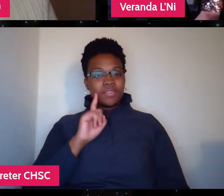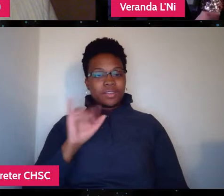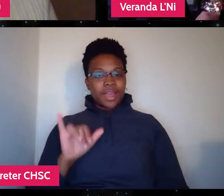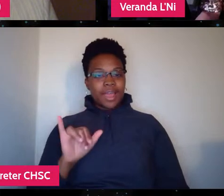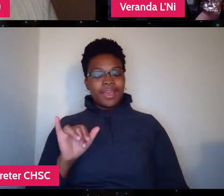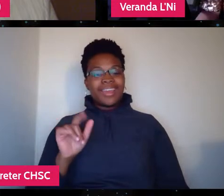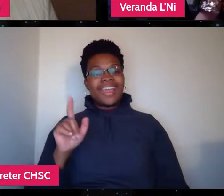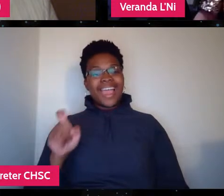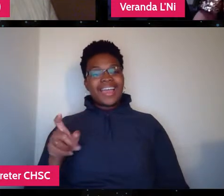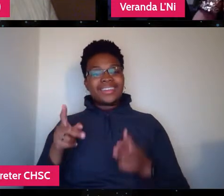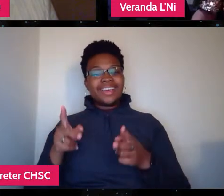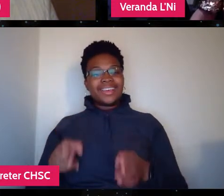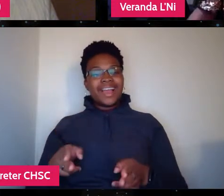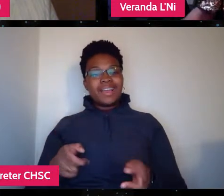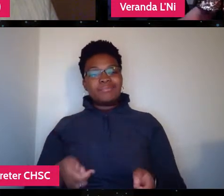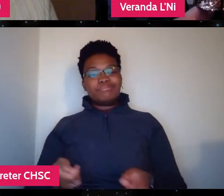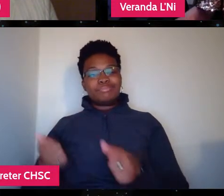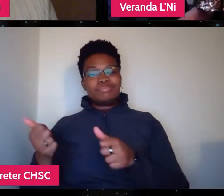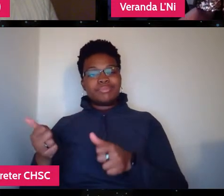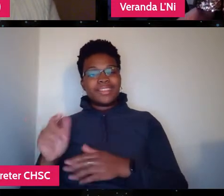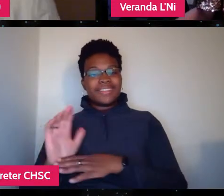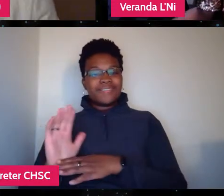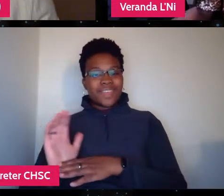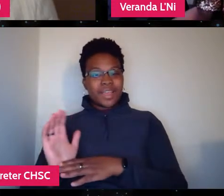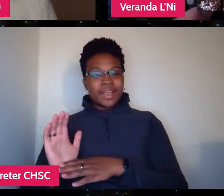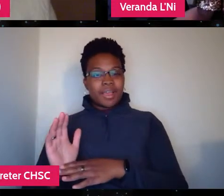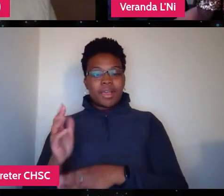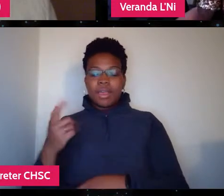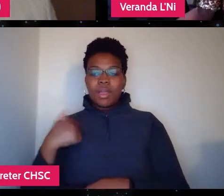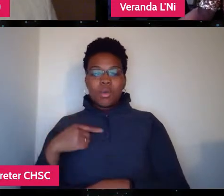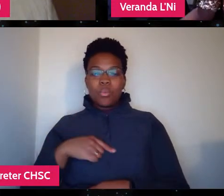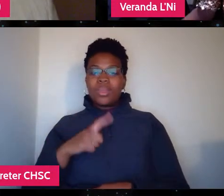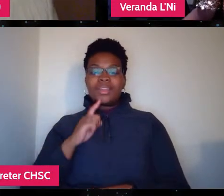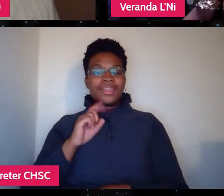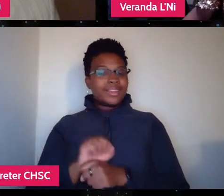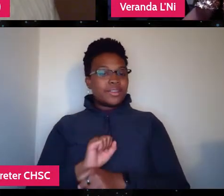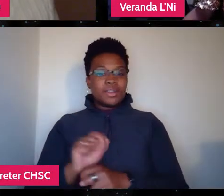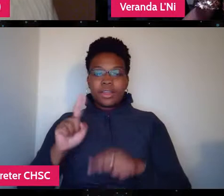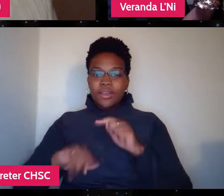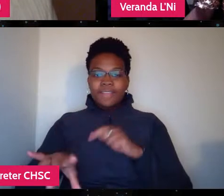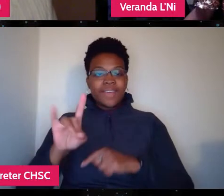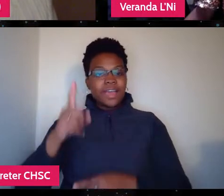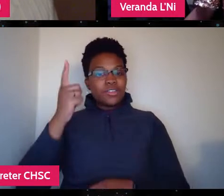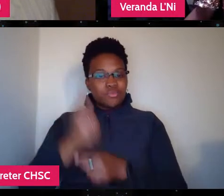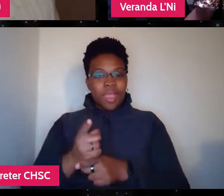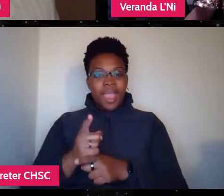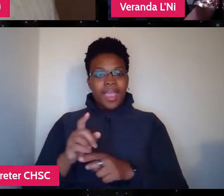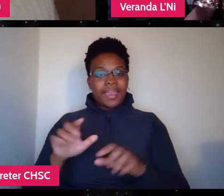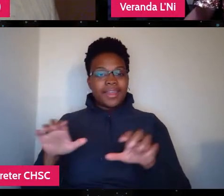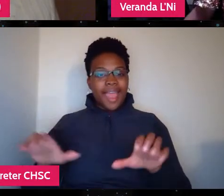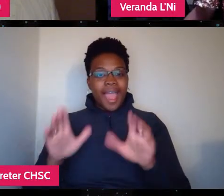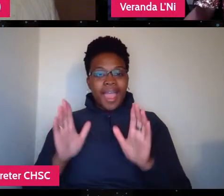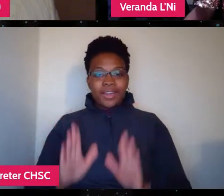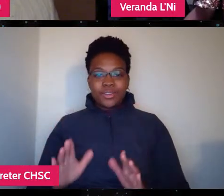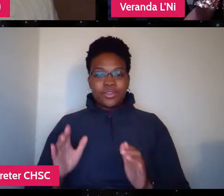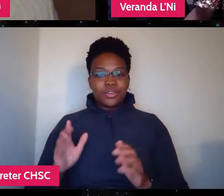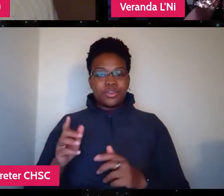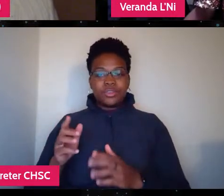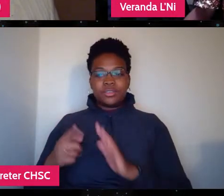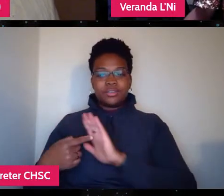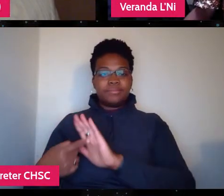getting cut out of the film. Because we literally could not find the right actor to play him, you know?